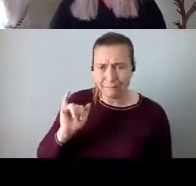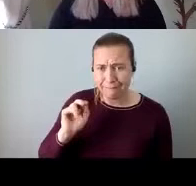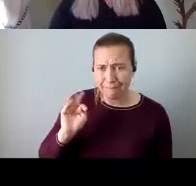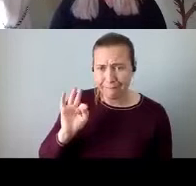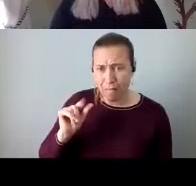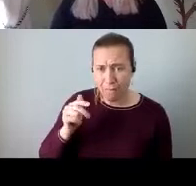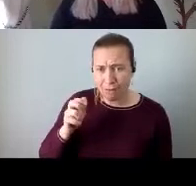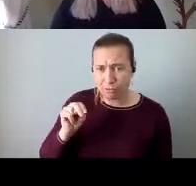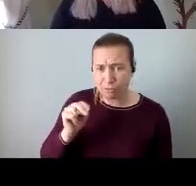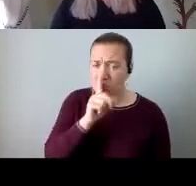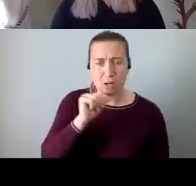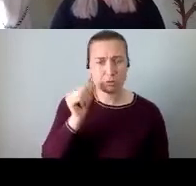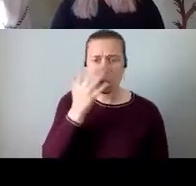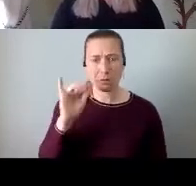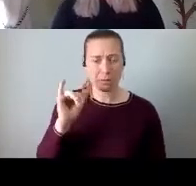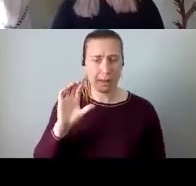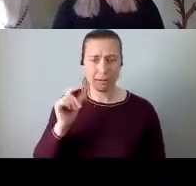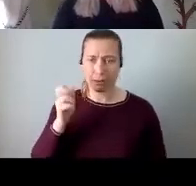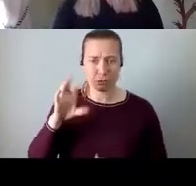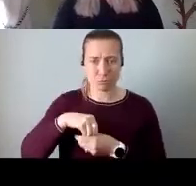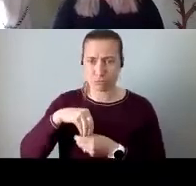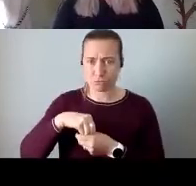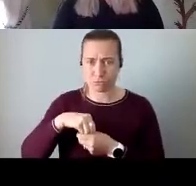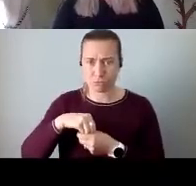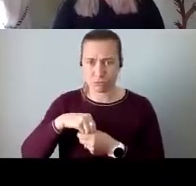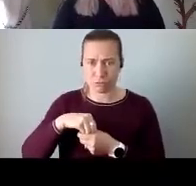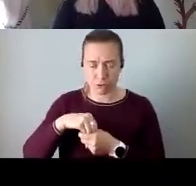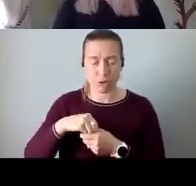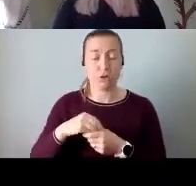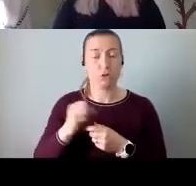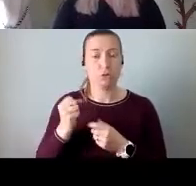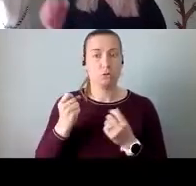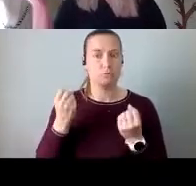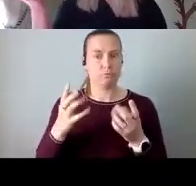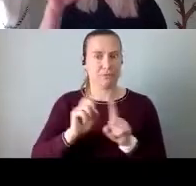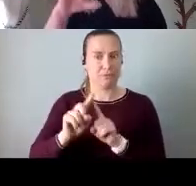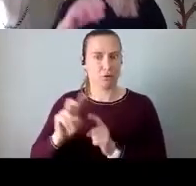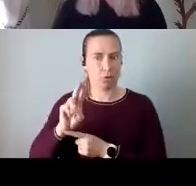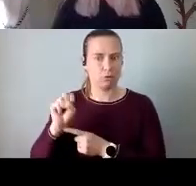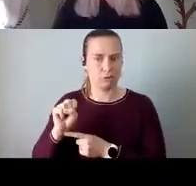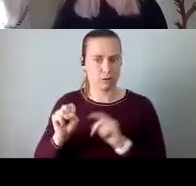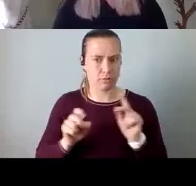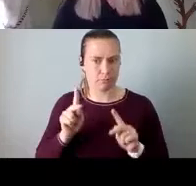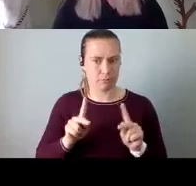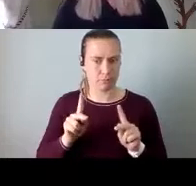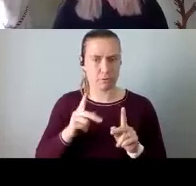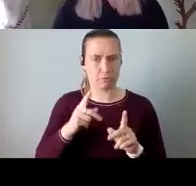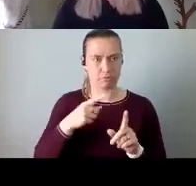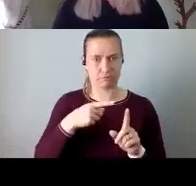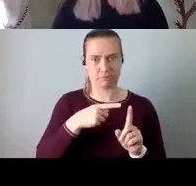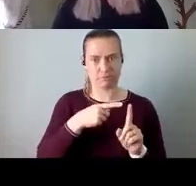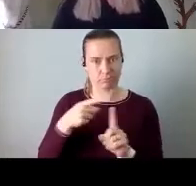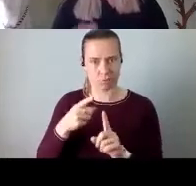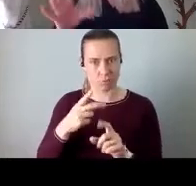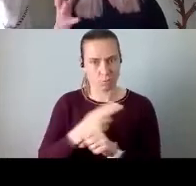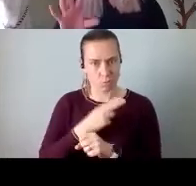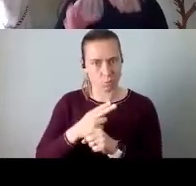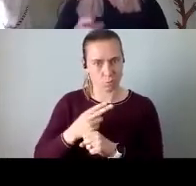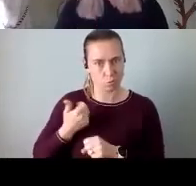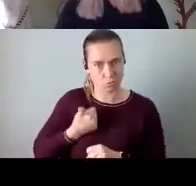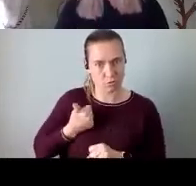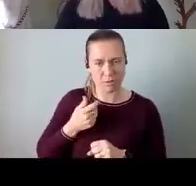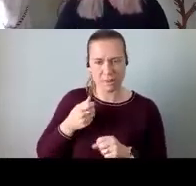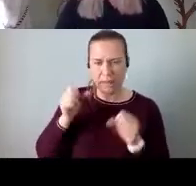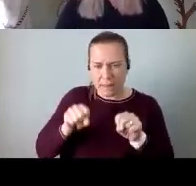cancer. So, you know, a group of ultrasonographers, people who use ultrasound to look at the body, can really sometimes tell